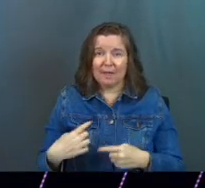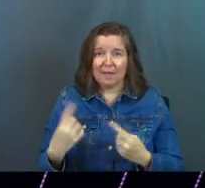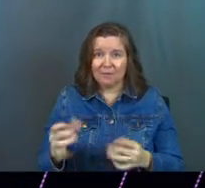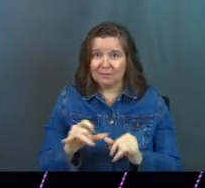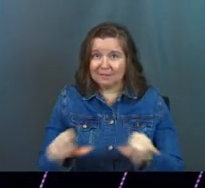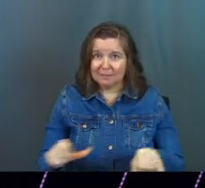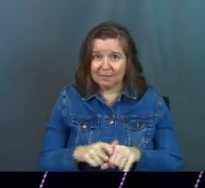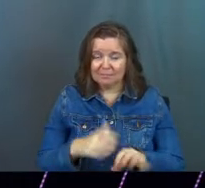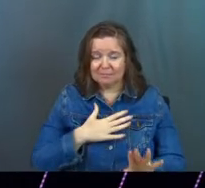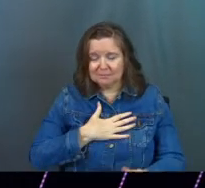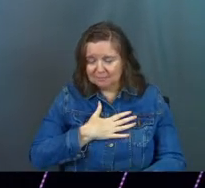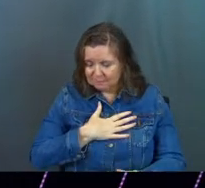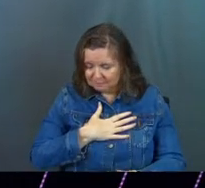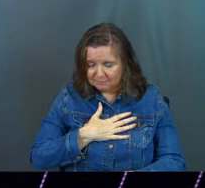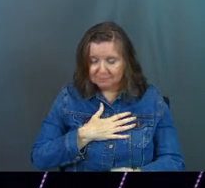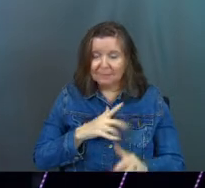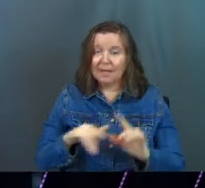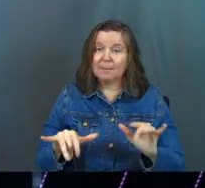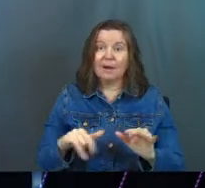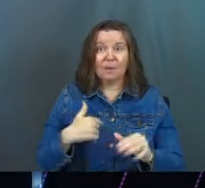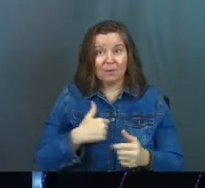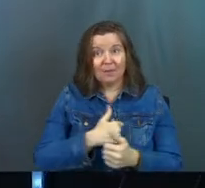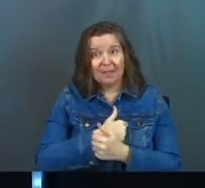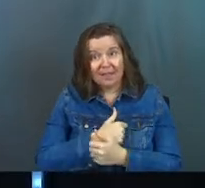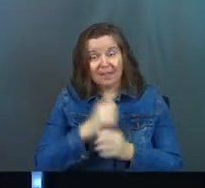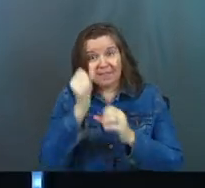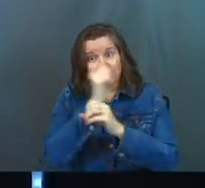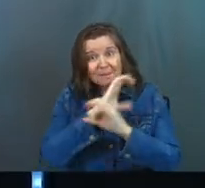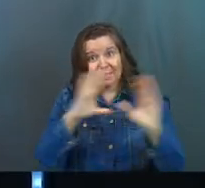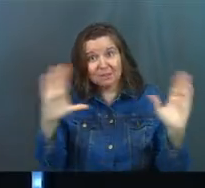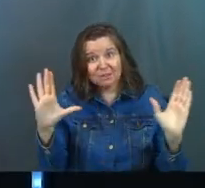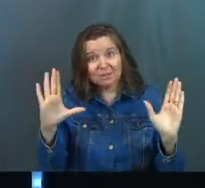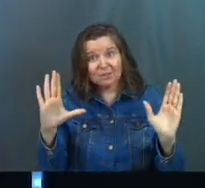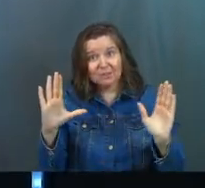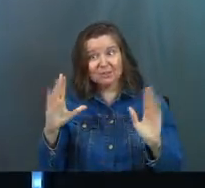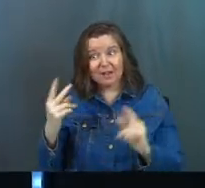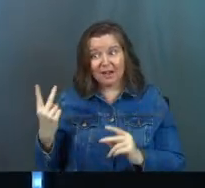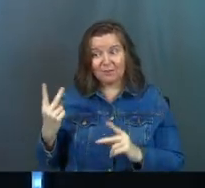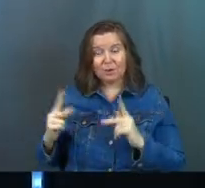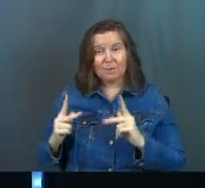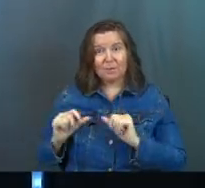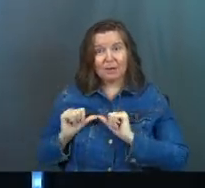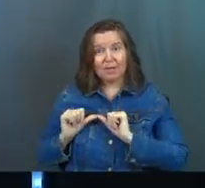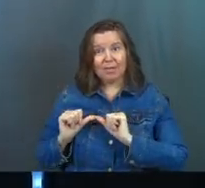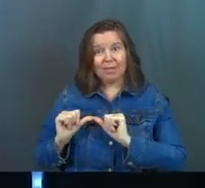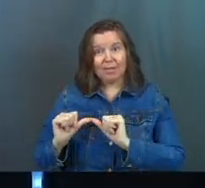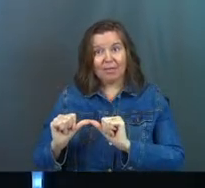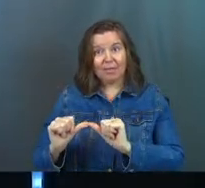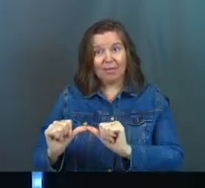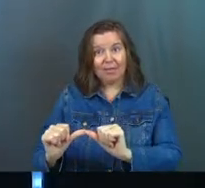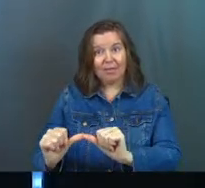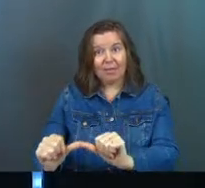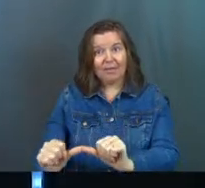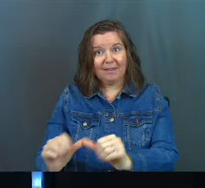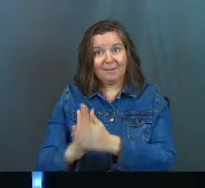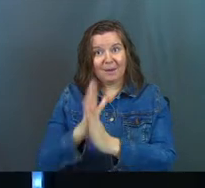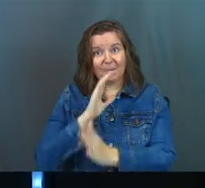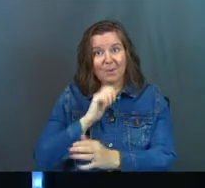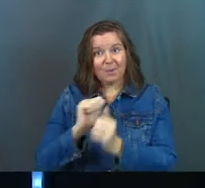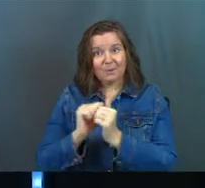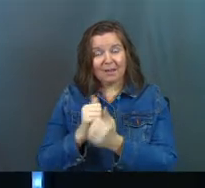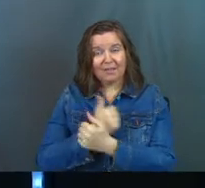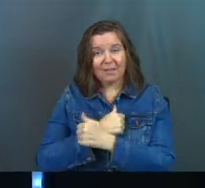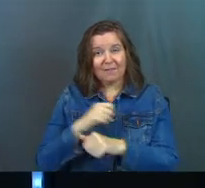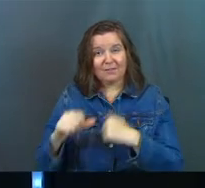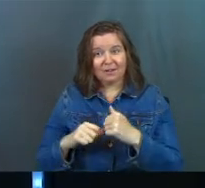ever. But it's like, but don't we love that picture? That was not Pixar's idea. That was